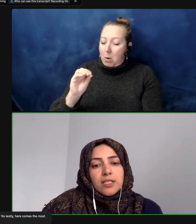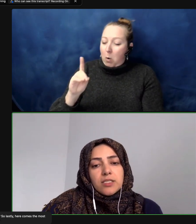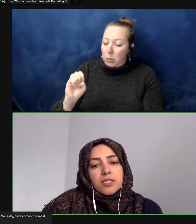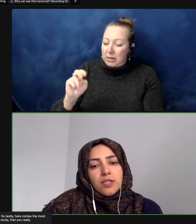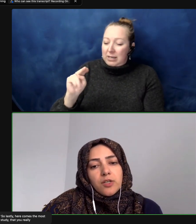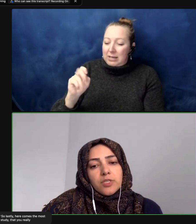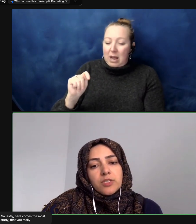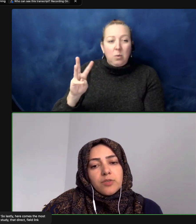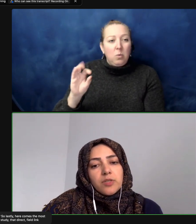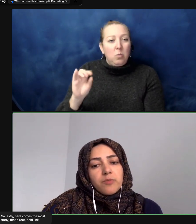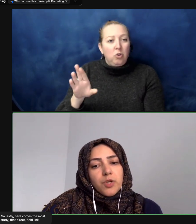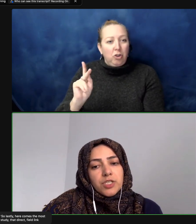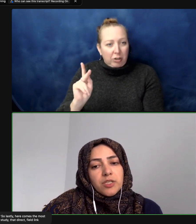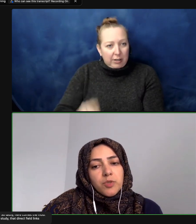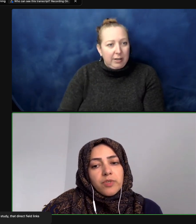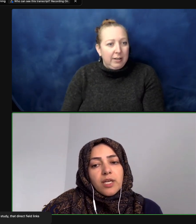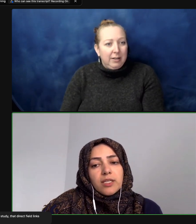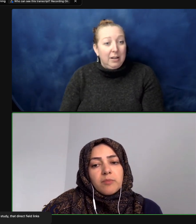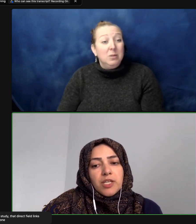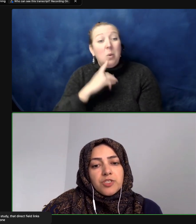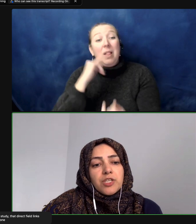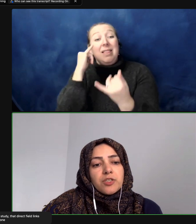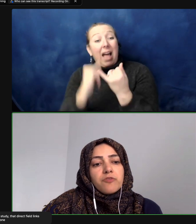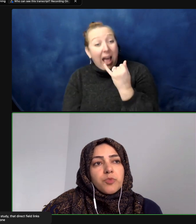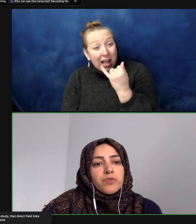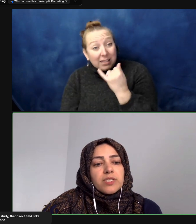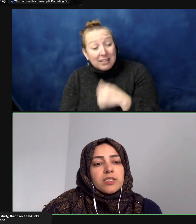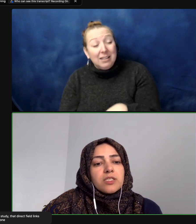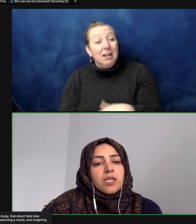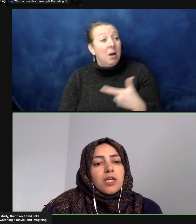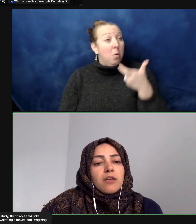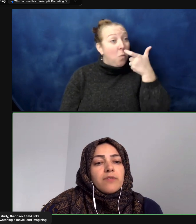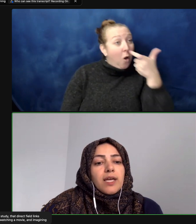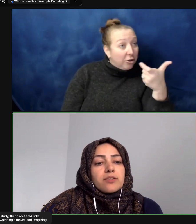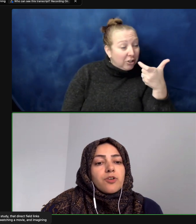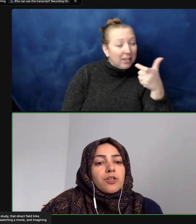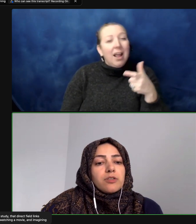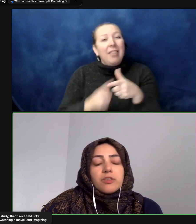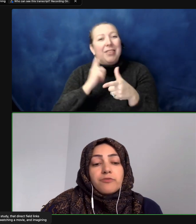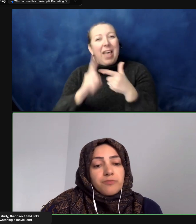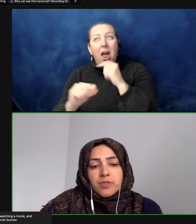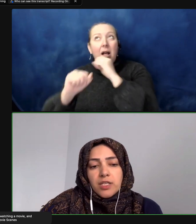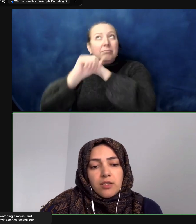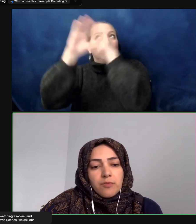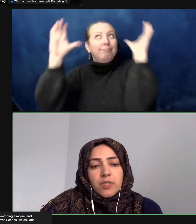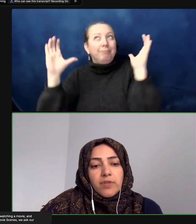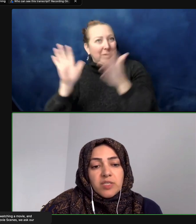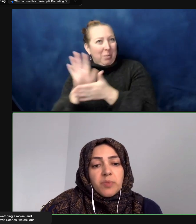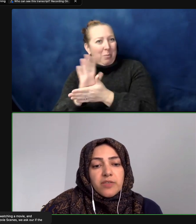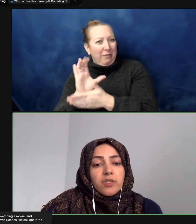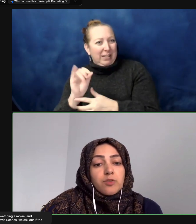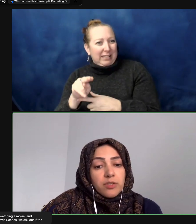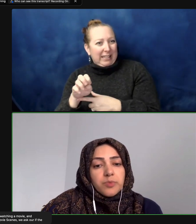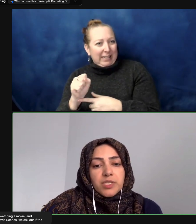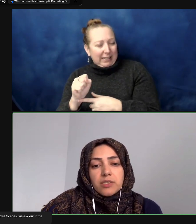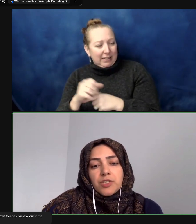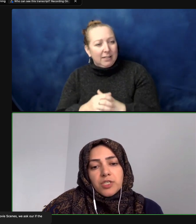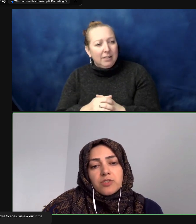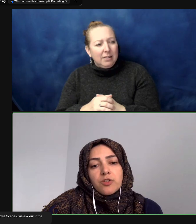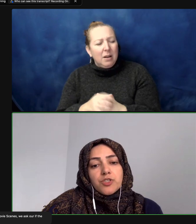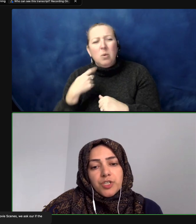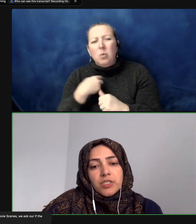directly links encoding during watching the movie and imagination of movie scenes. We ask if the event-specific neural